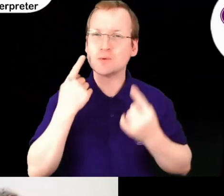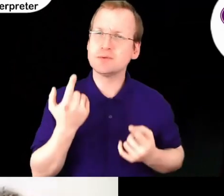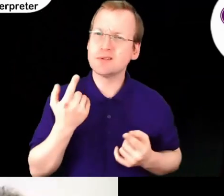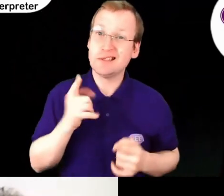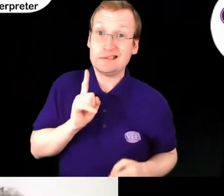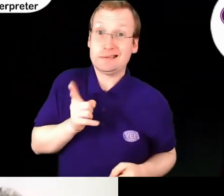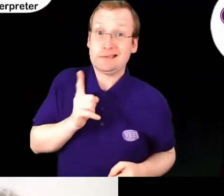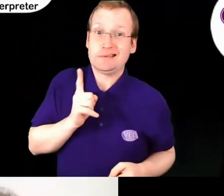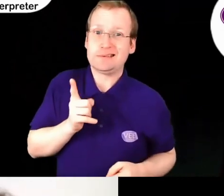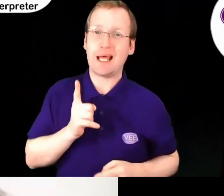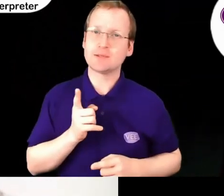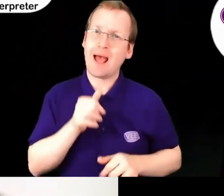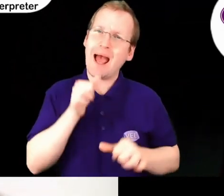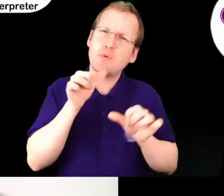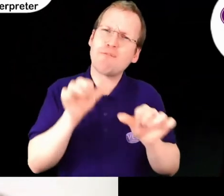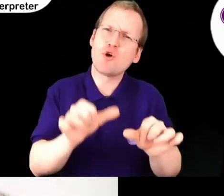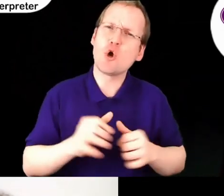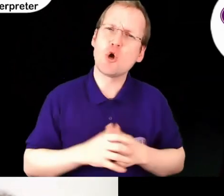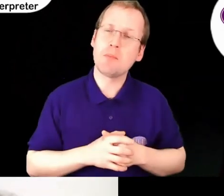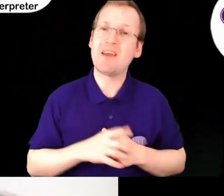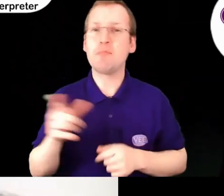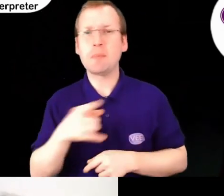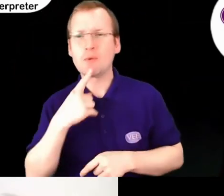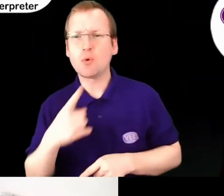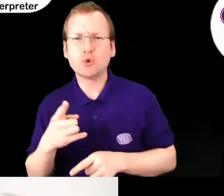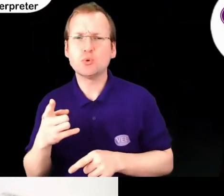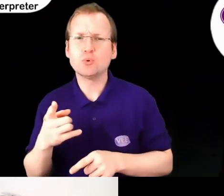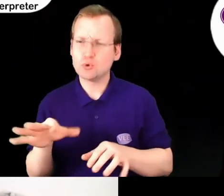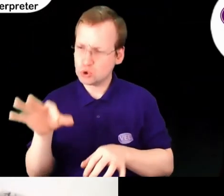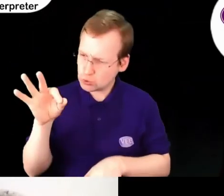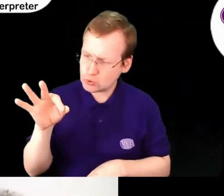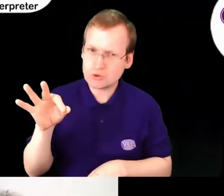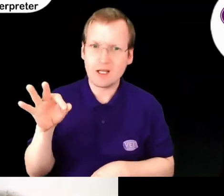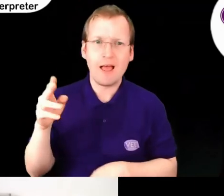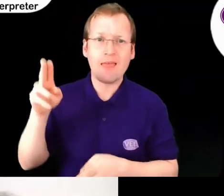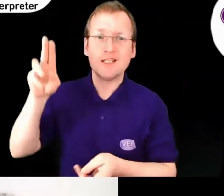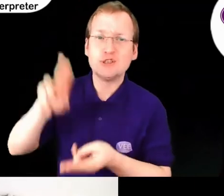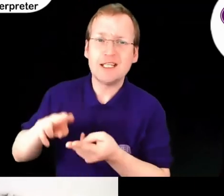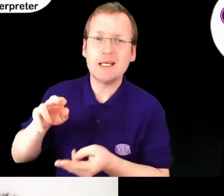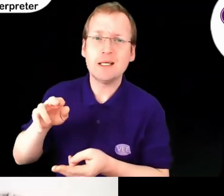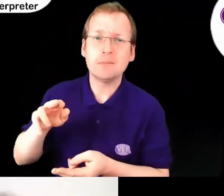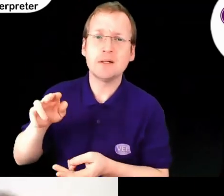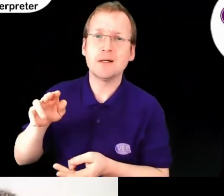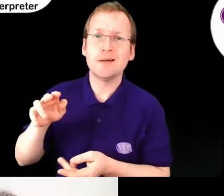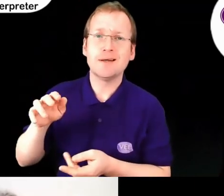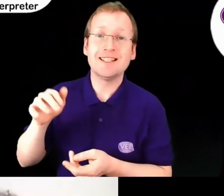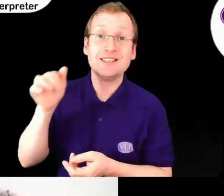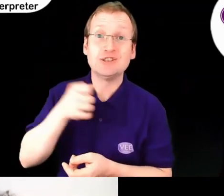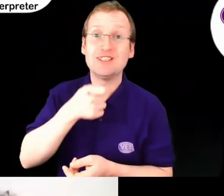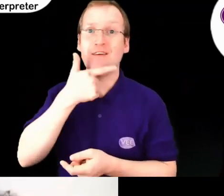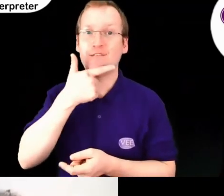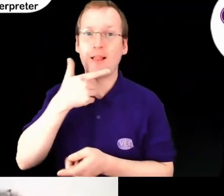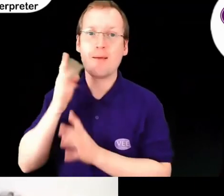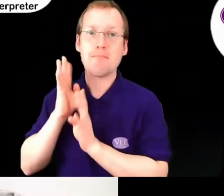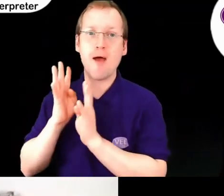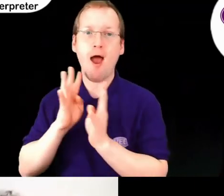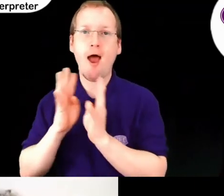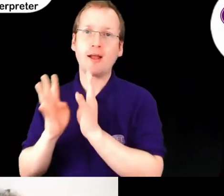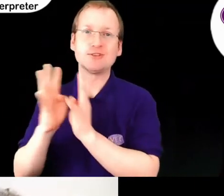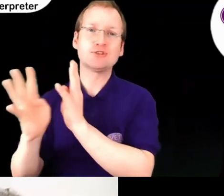which I prefer it. But if people say, would you go for the cheap and cheerful marchy tune, or would you go for the slightly